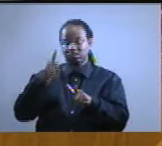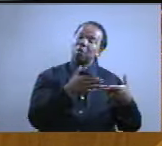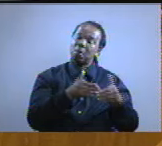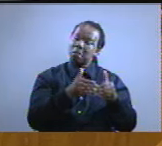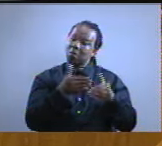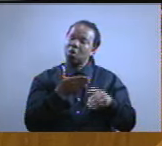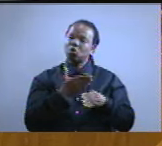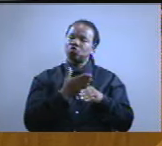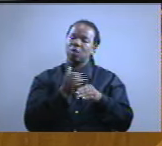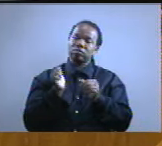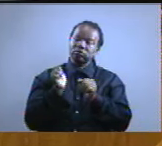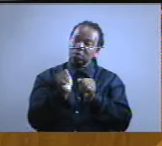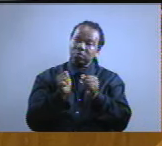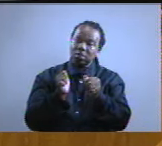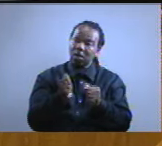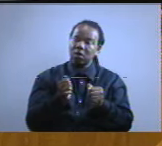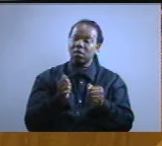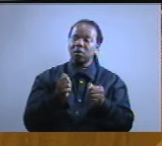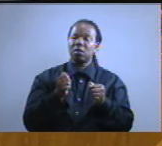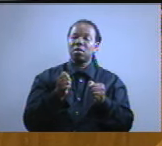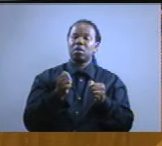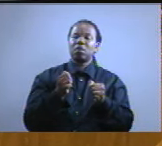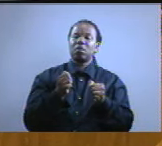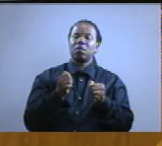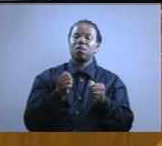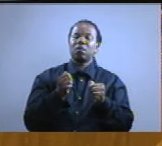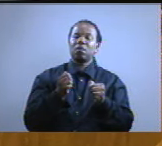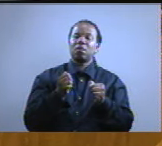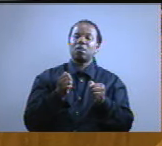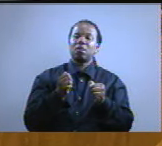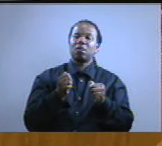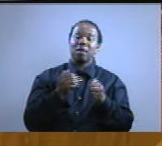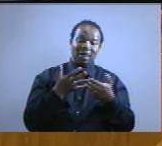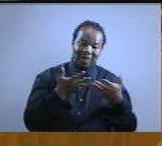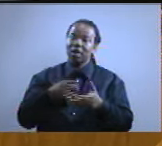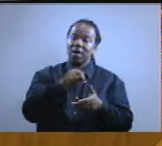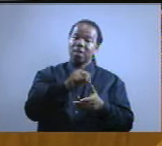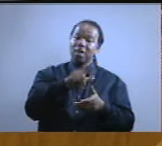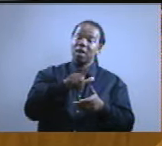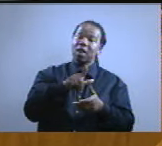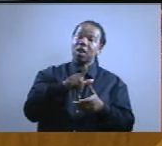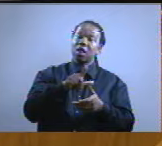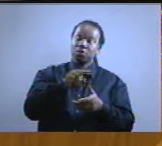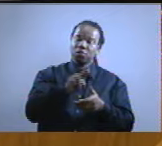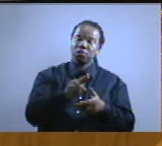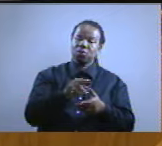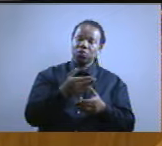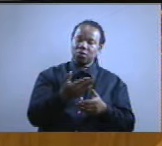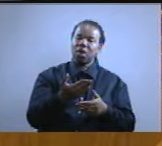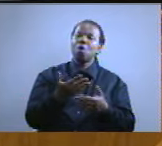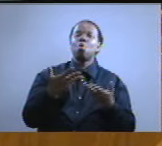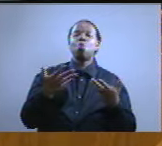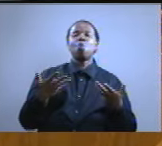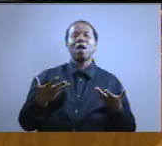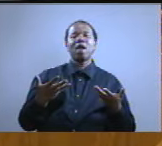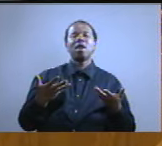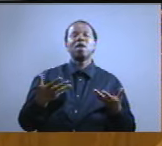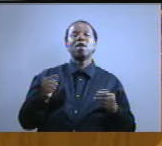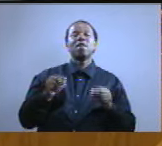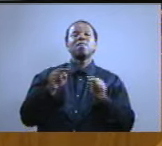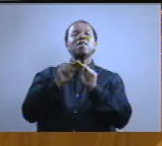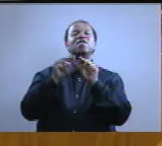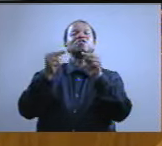vulnerable language practice sector, and this will link up with the opportunities either all national departments under the Use of